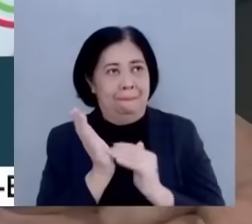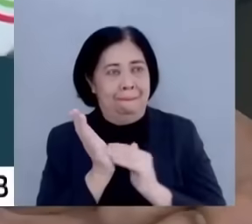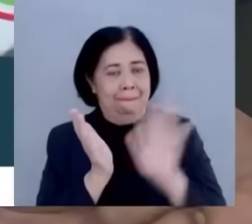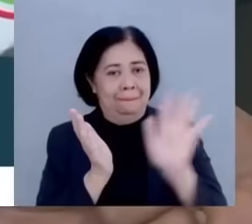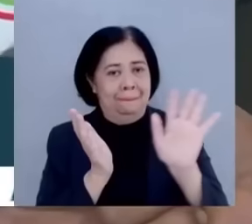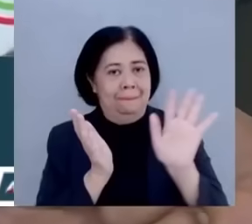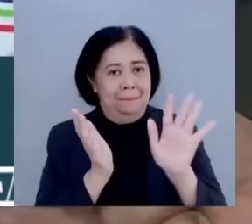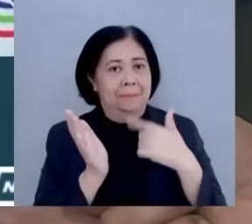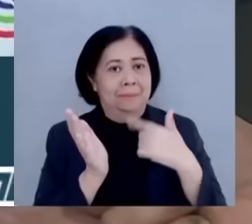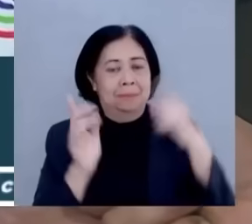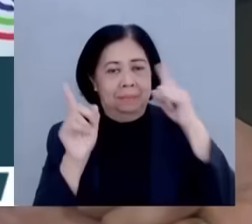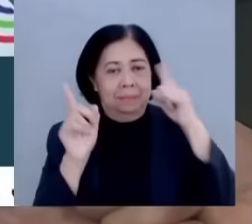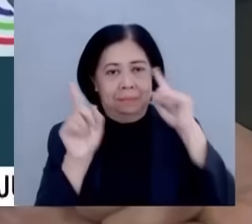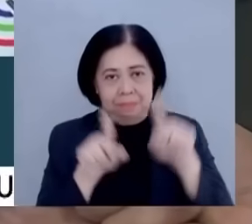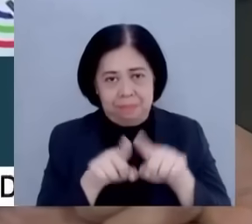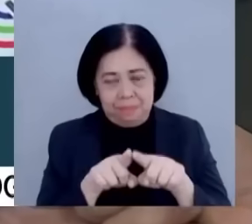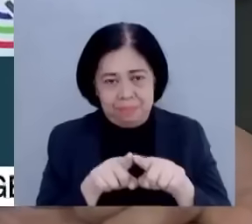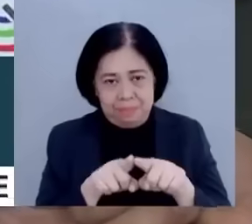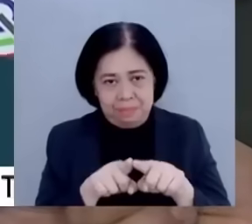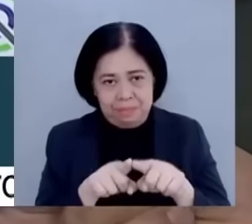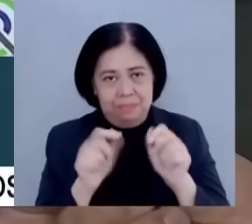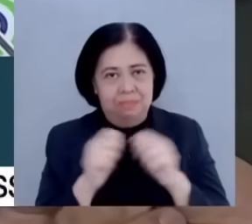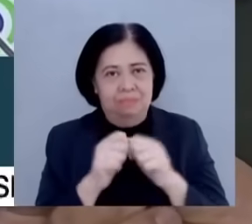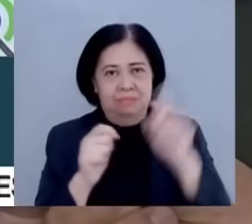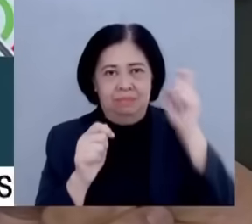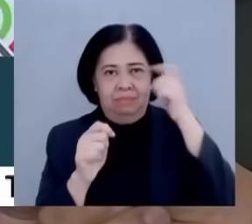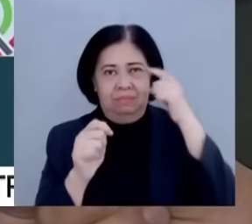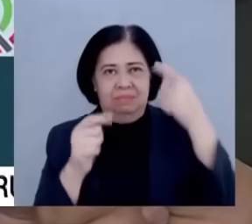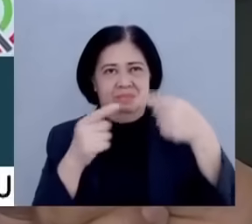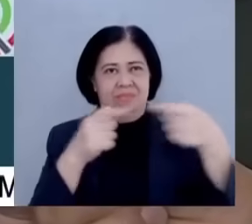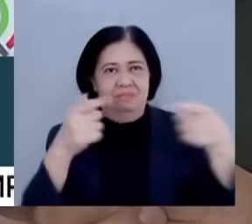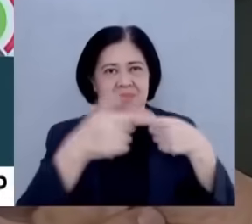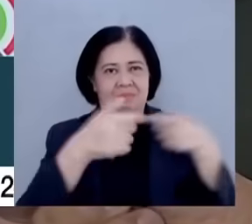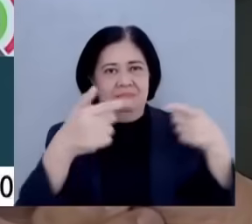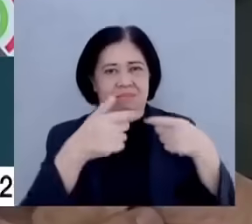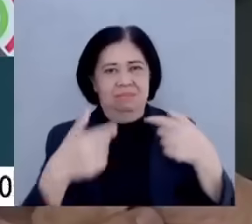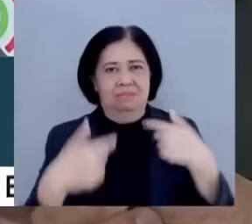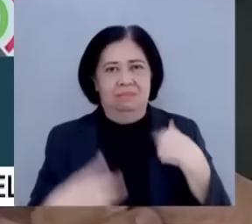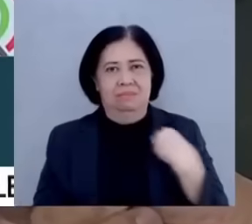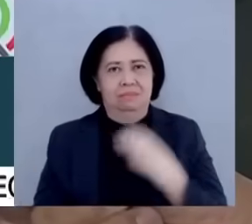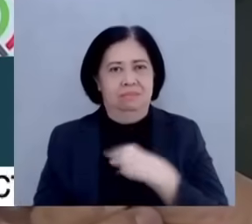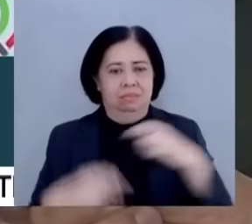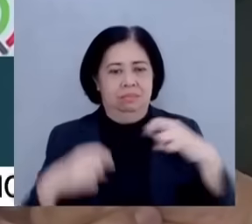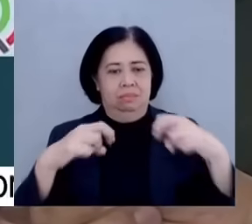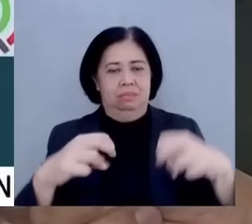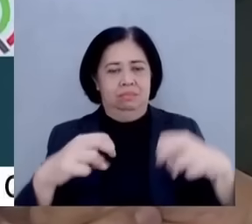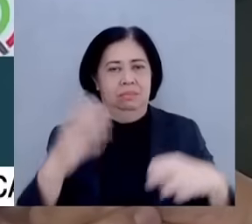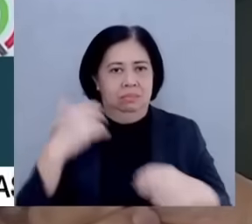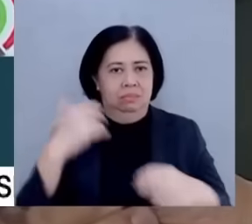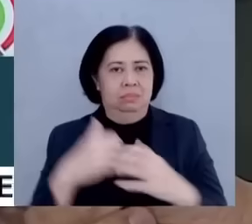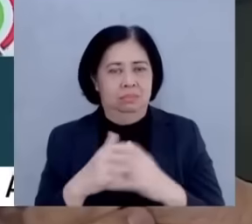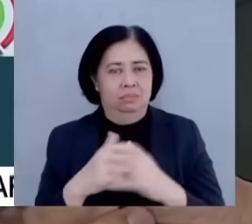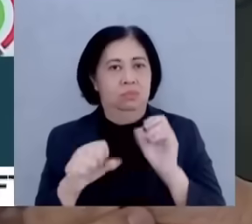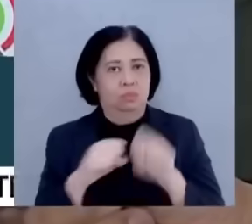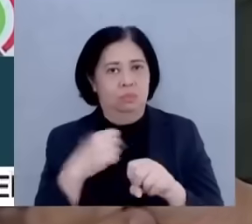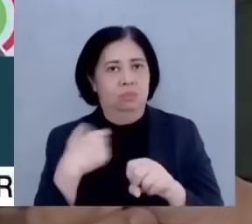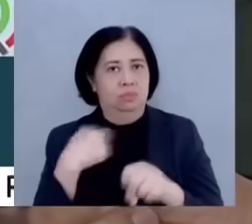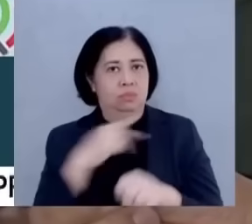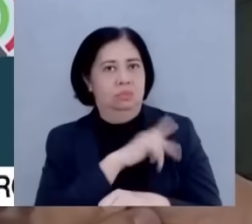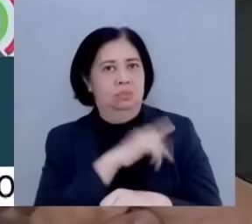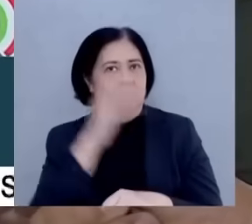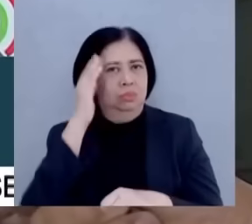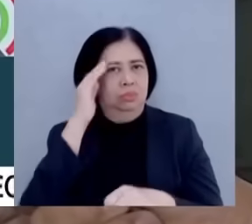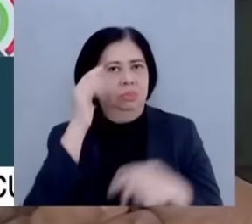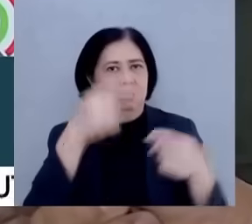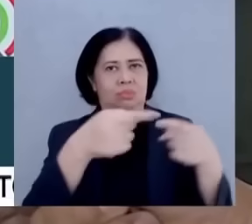I agree with fractured governance. I was a member of cabinet. So, I have personal knowledge.